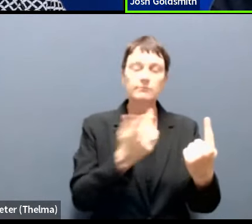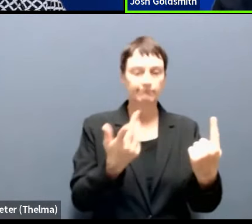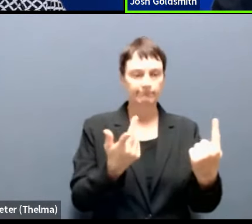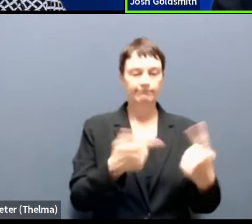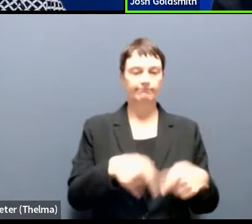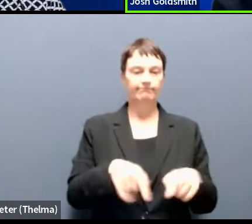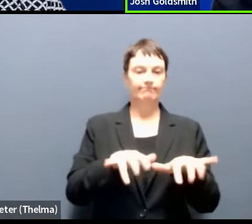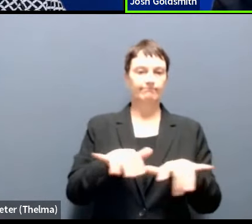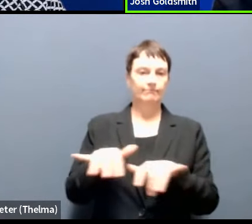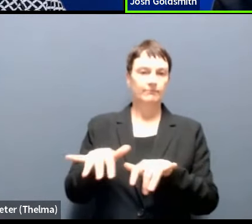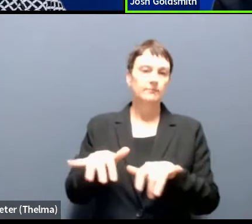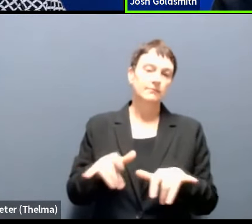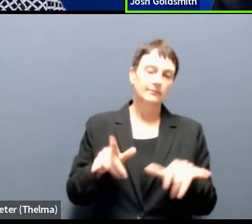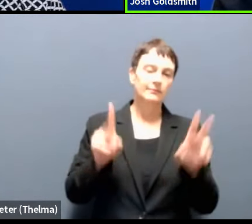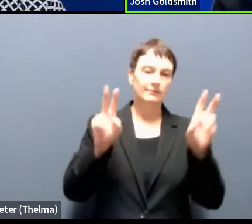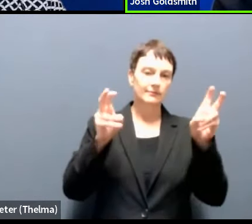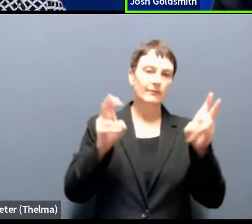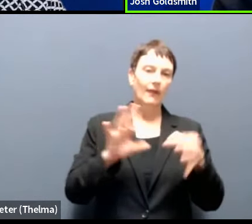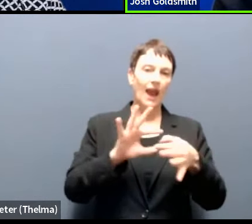like most of our other links,